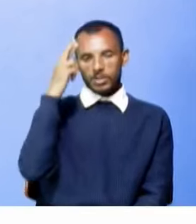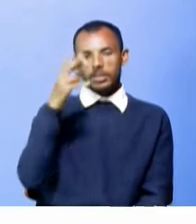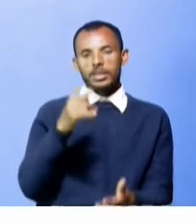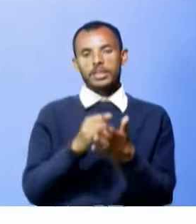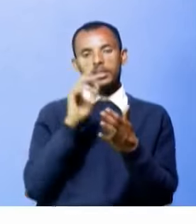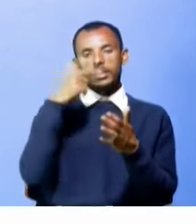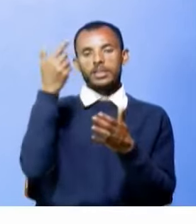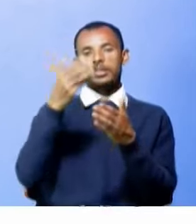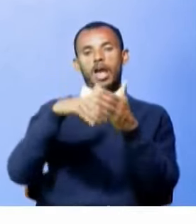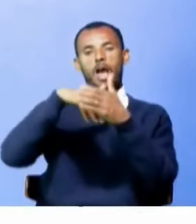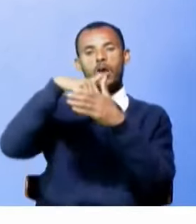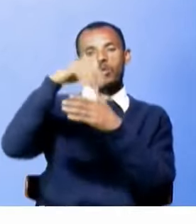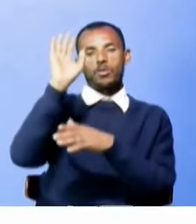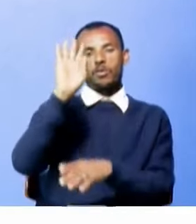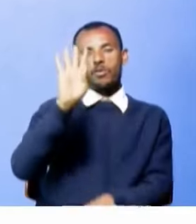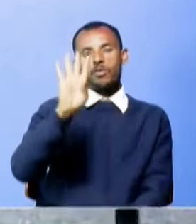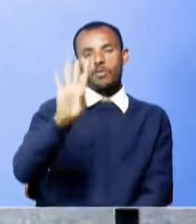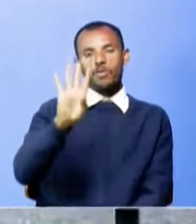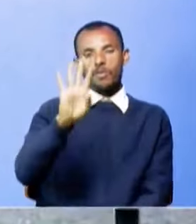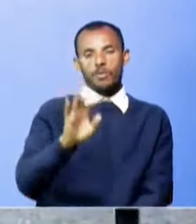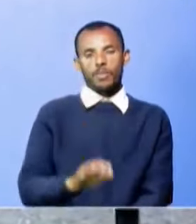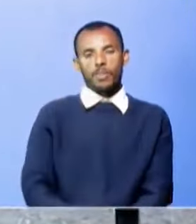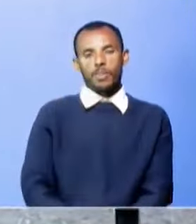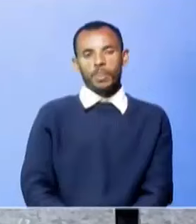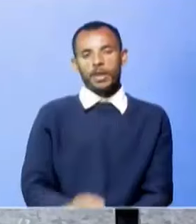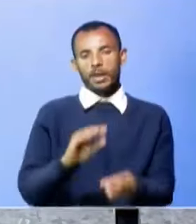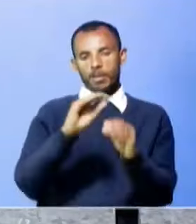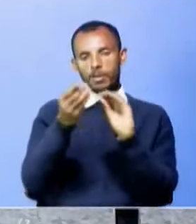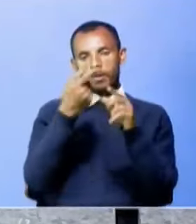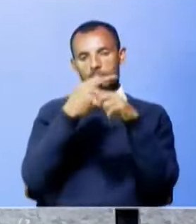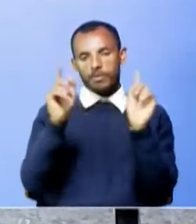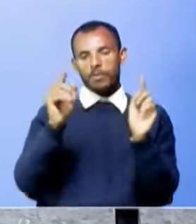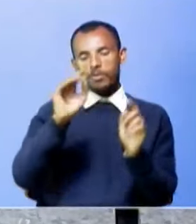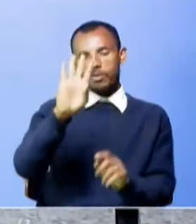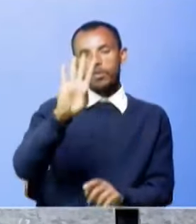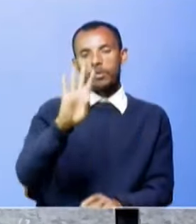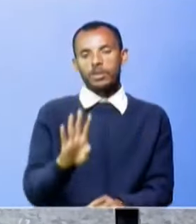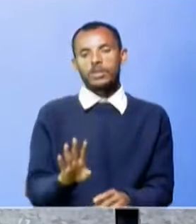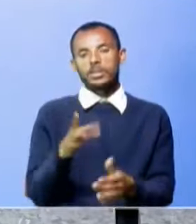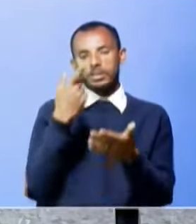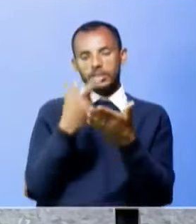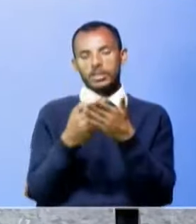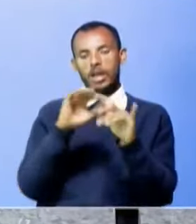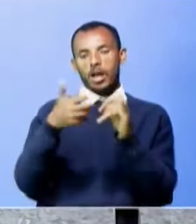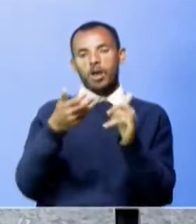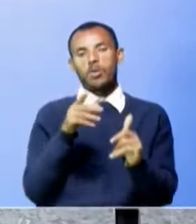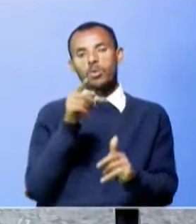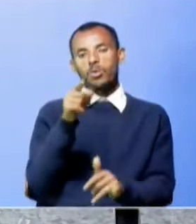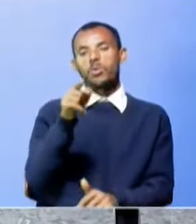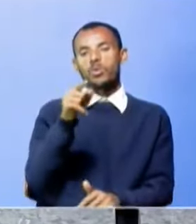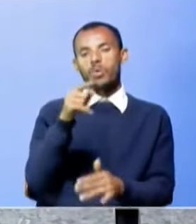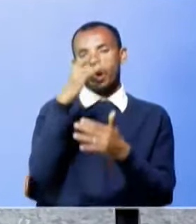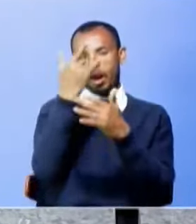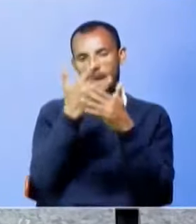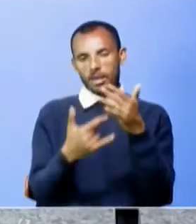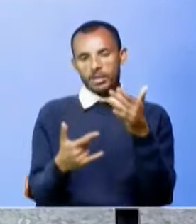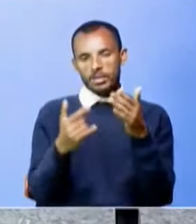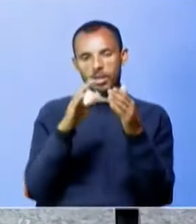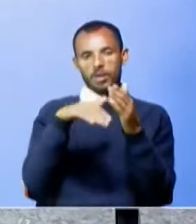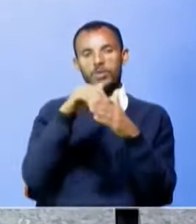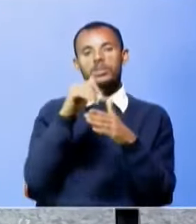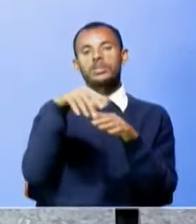says the favorable condition is a number different from 4. So this is how you list out.